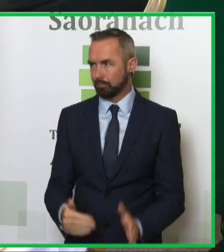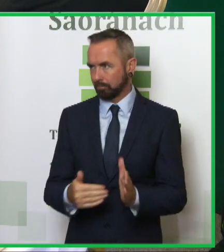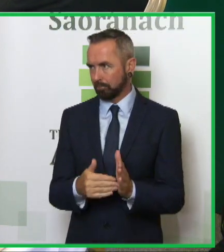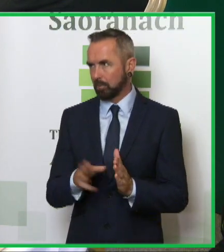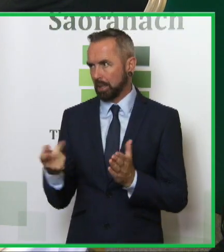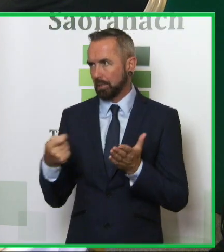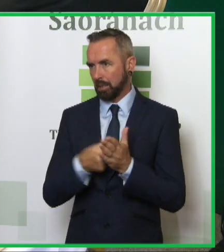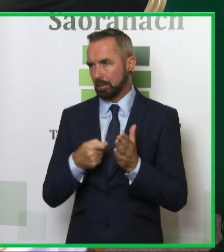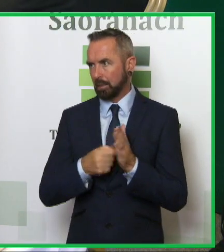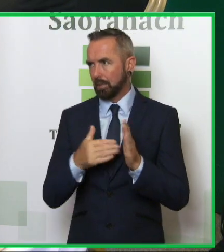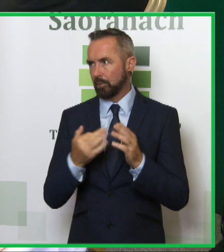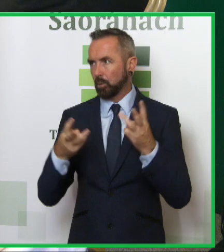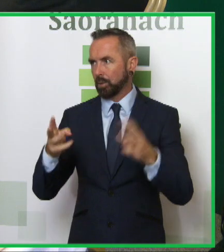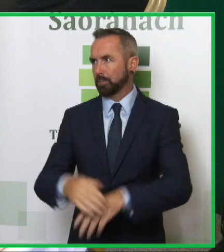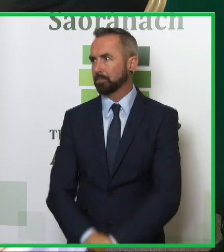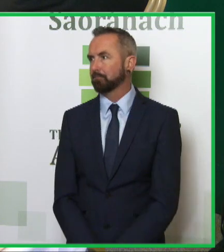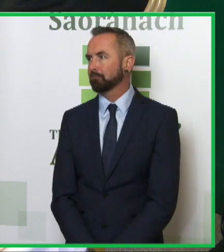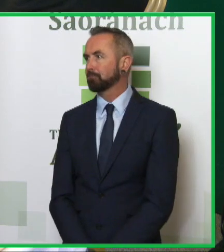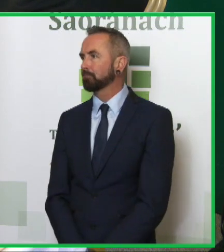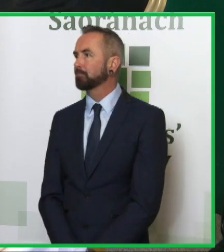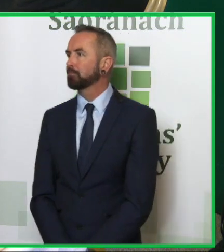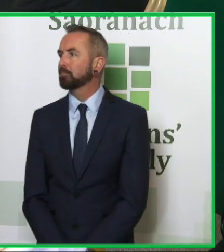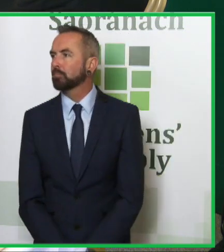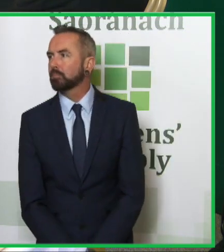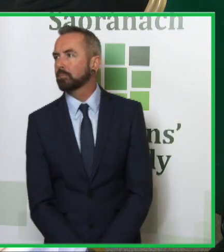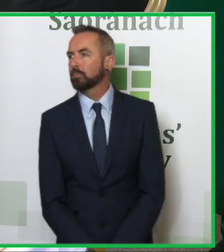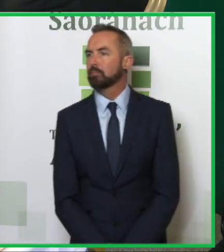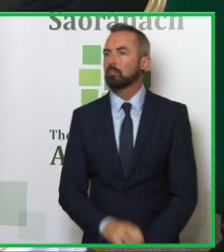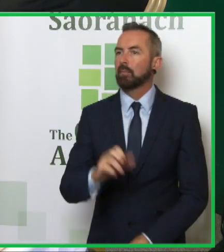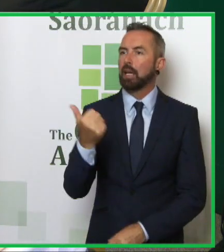do if you want to maybe just... Thank you. Anna's come up with a